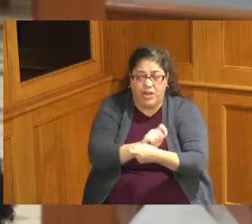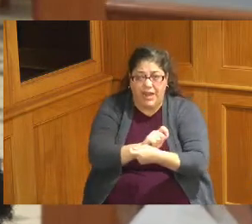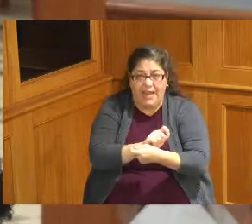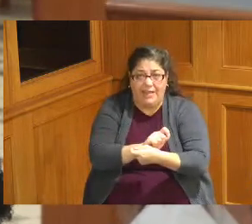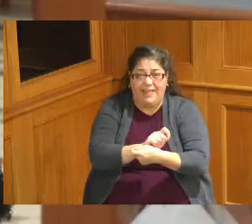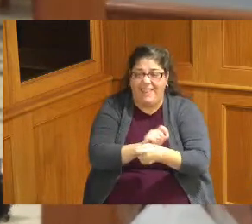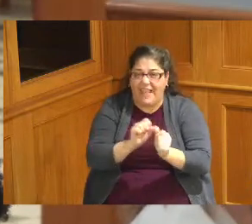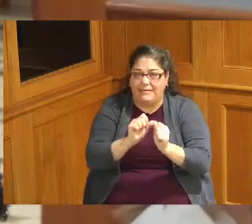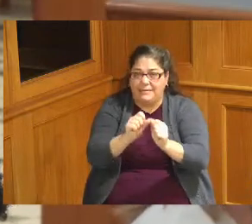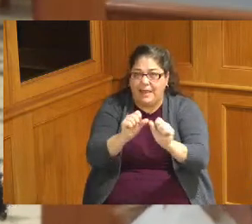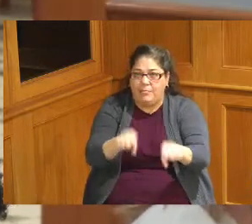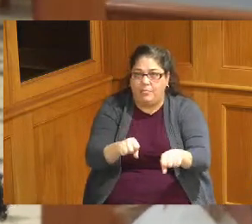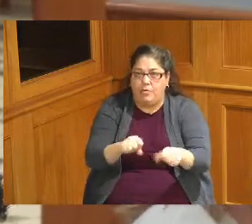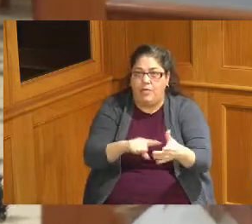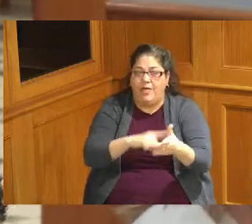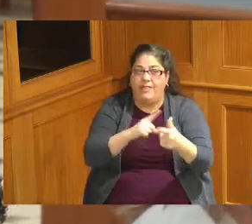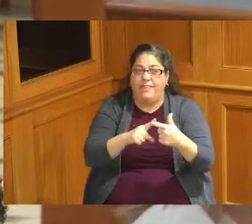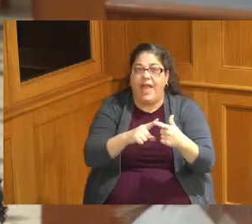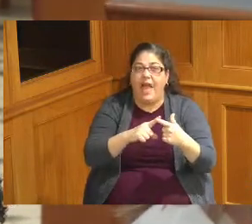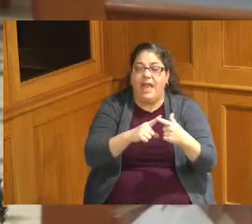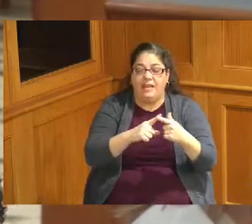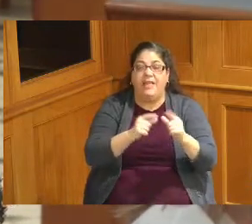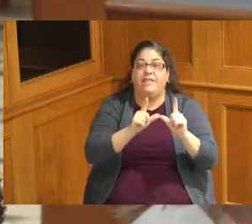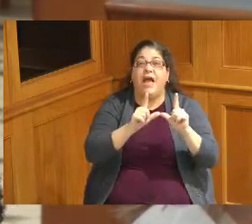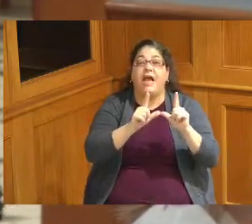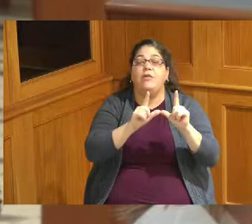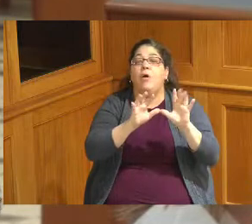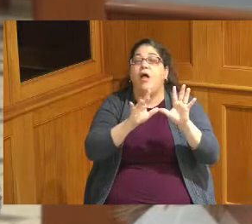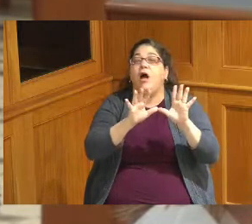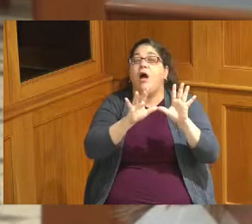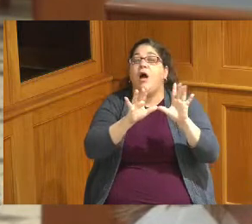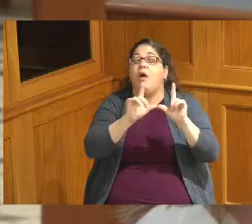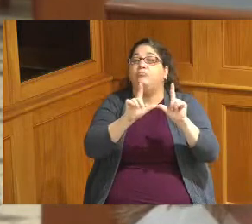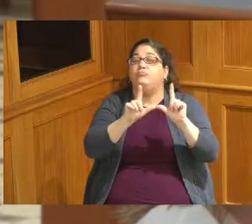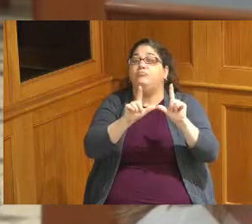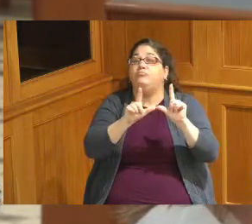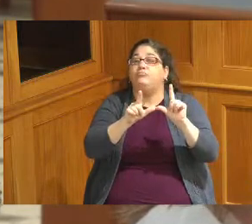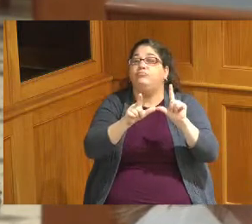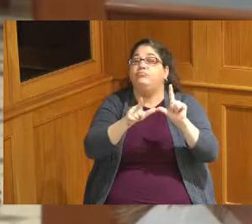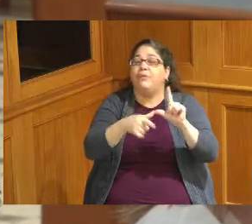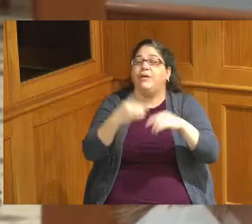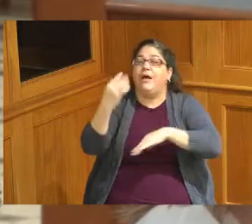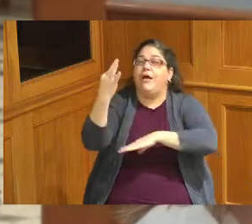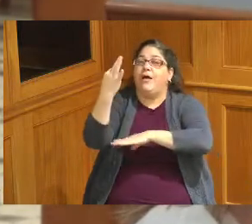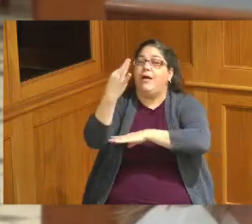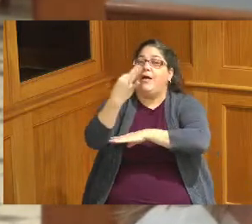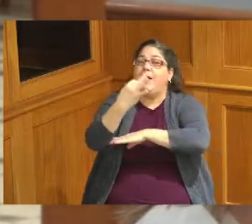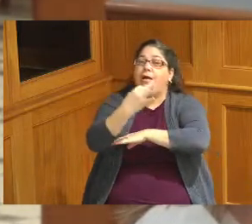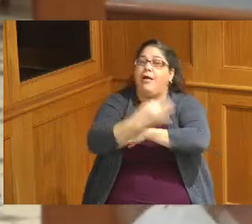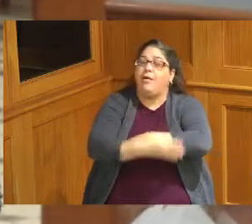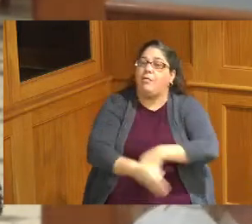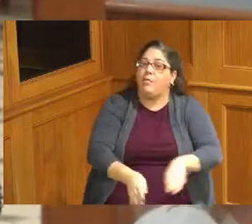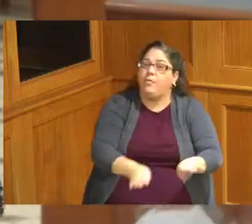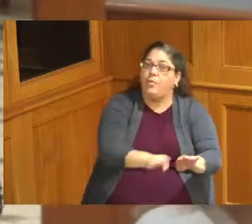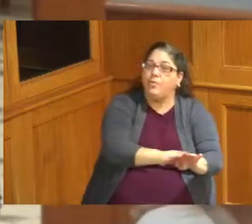sustainable, then you have a sunset that has to happen. But if you're